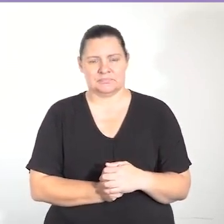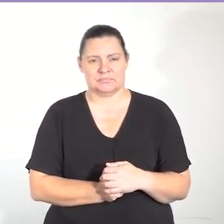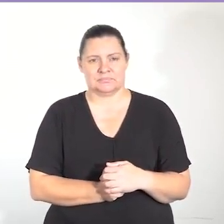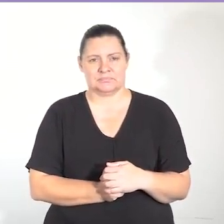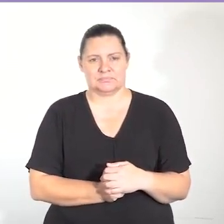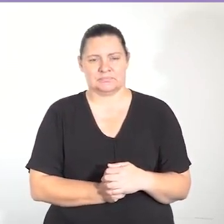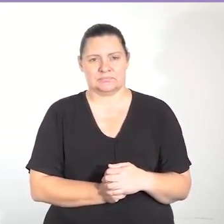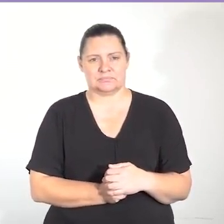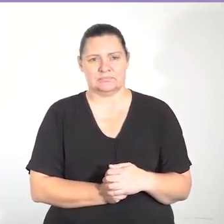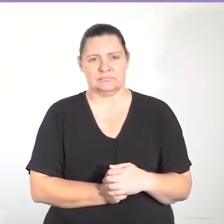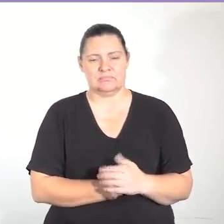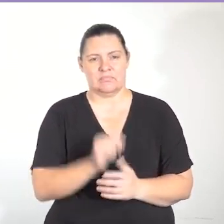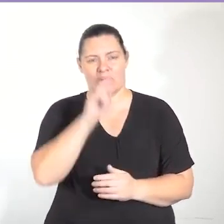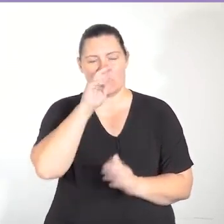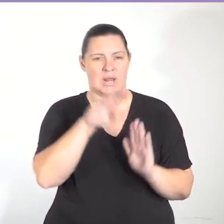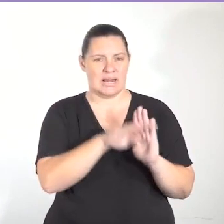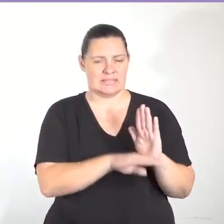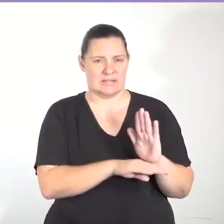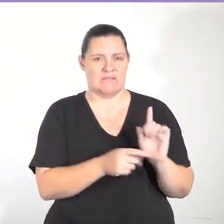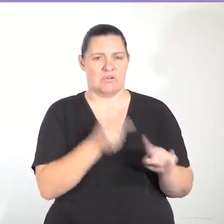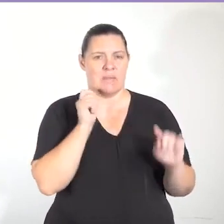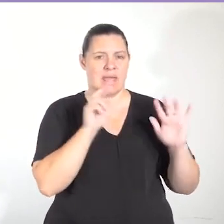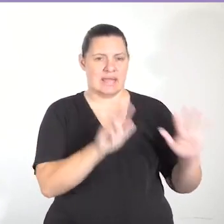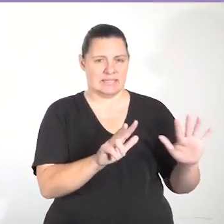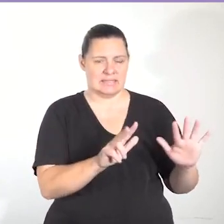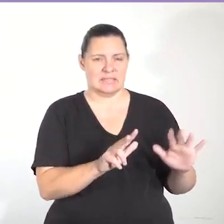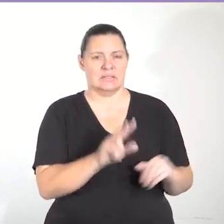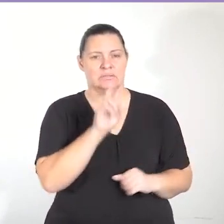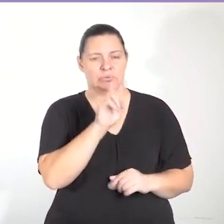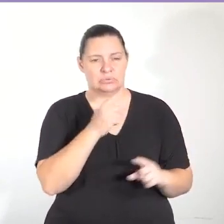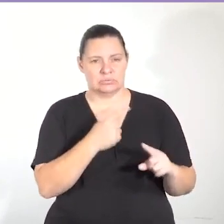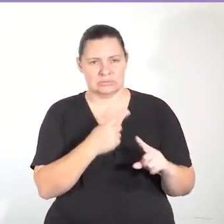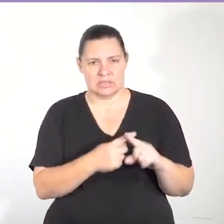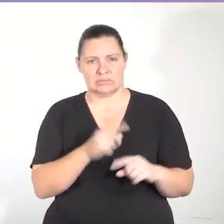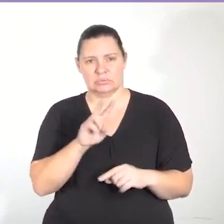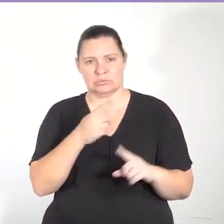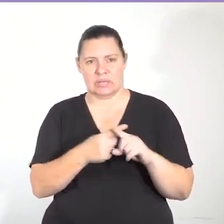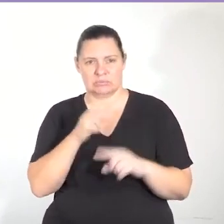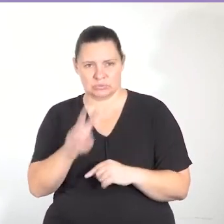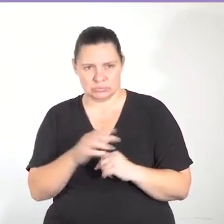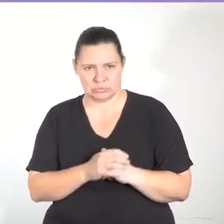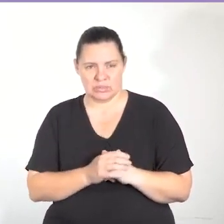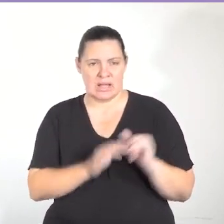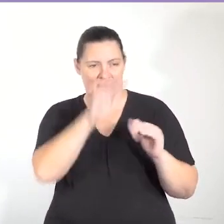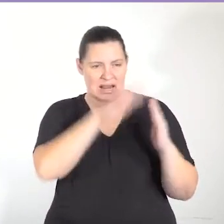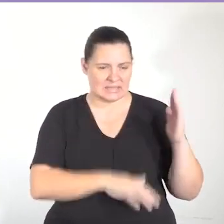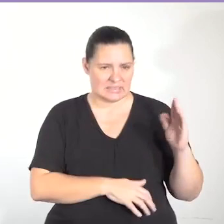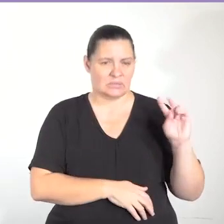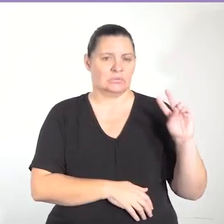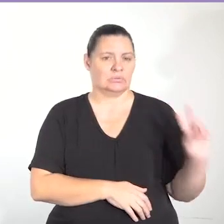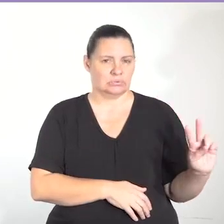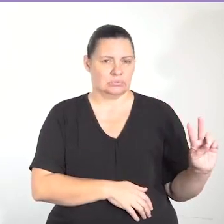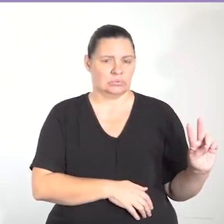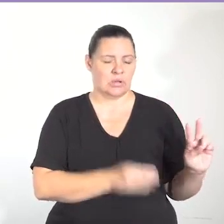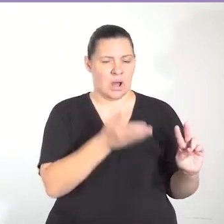appears. So I am going to look at the list from 8, which is 2 multiplied by 2 multiplied by 2. Now in this list,